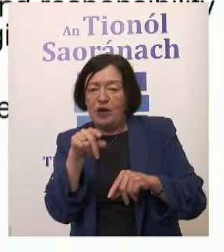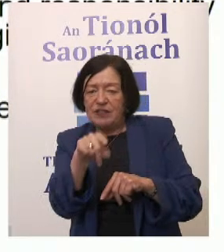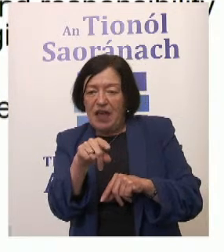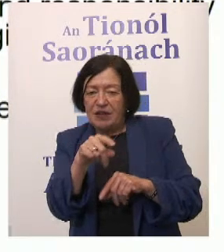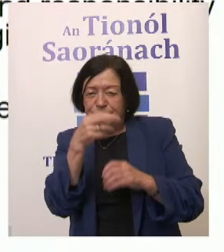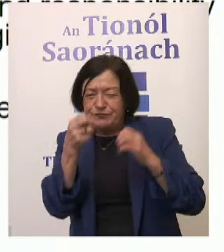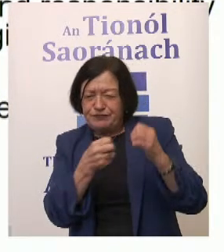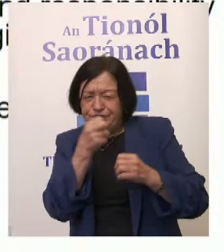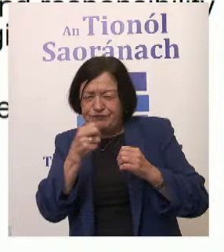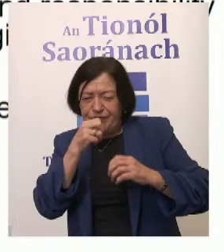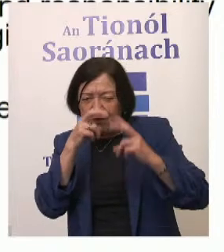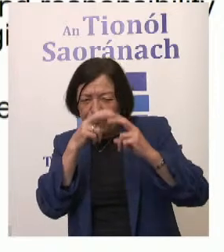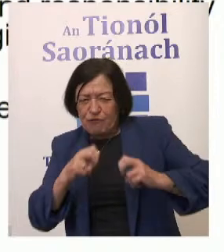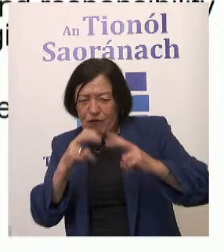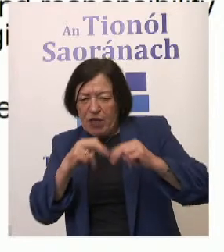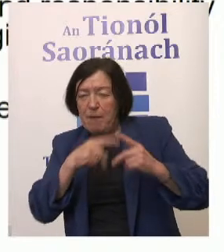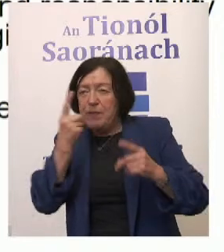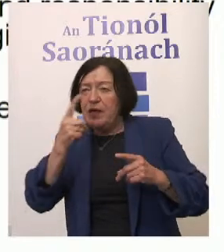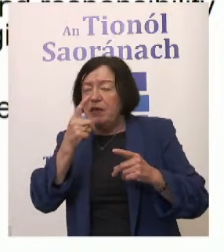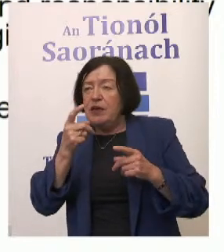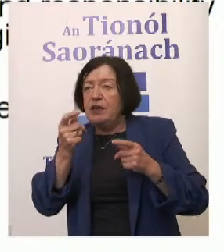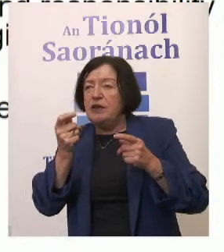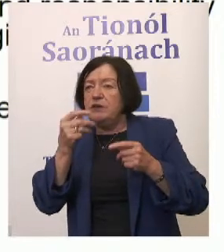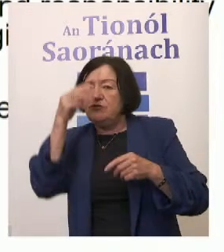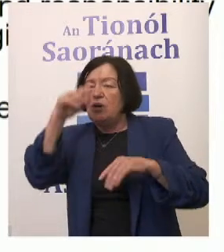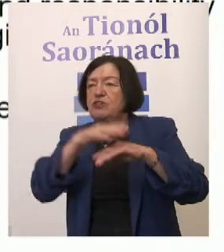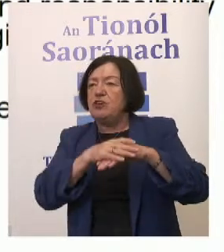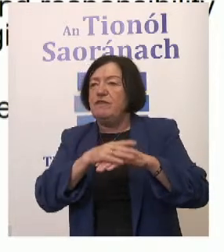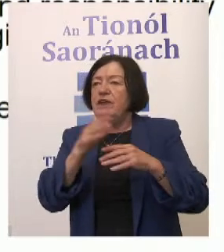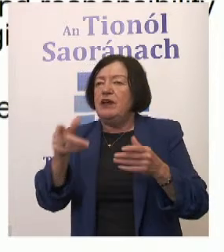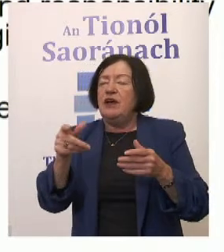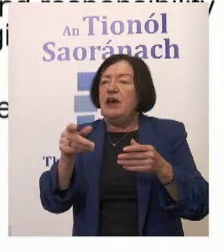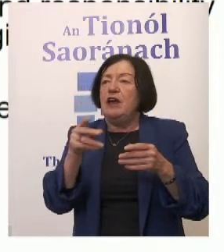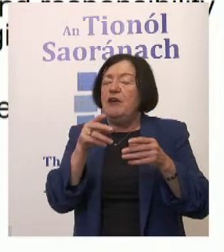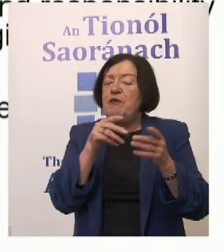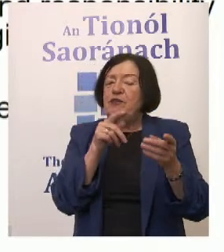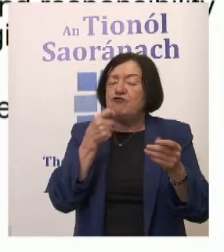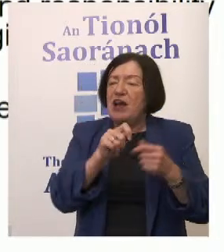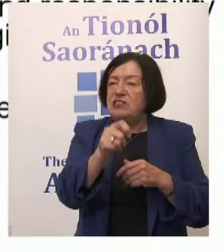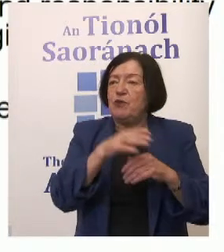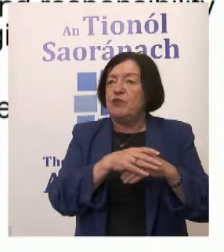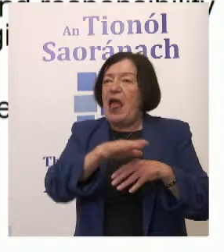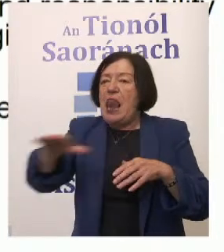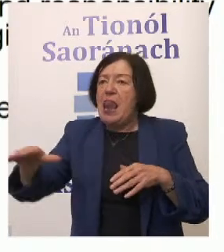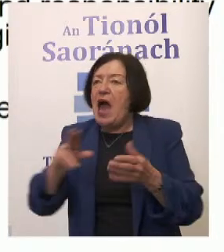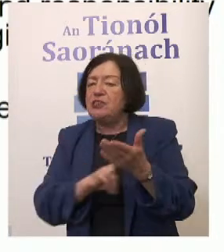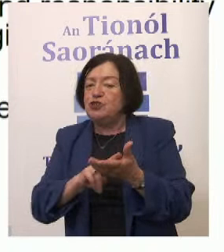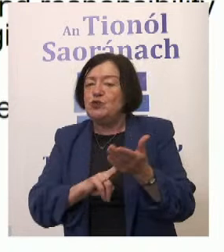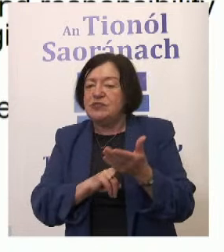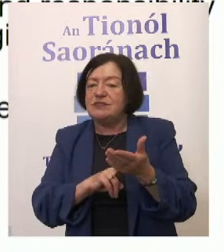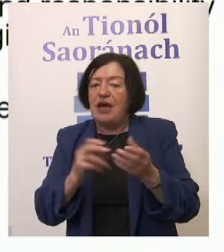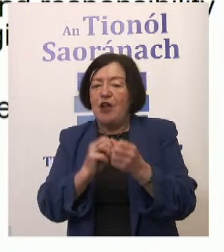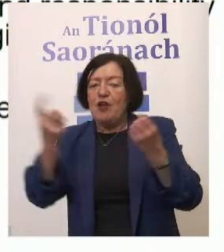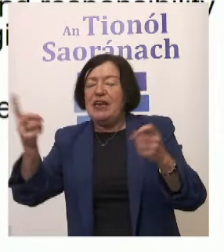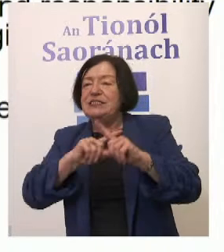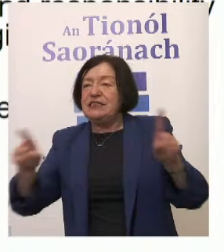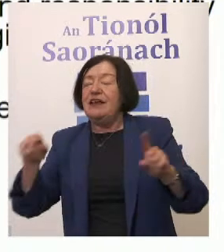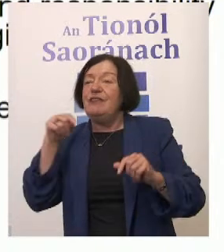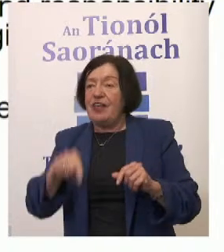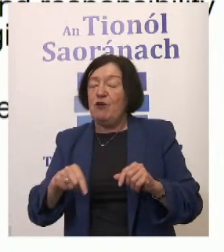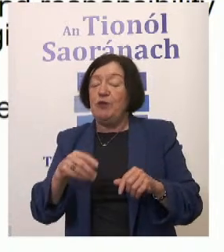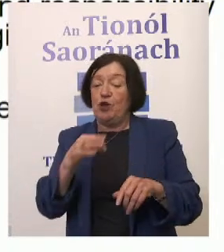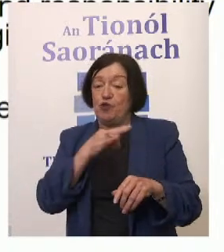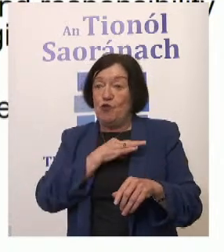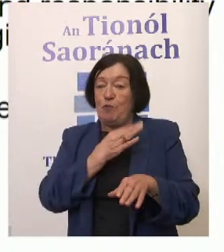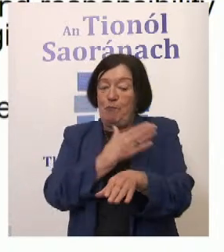be in charge of transport and land use and some of the other powers that are discussed at that regional level. That would be an initial good